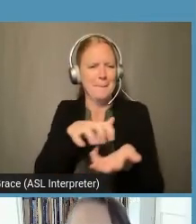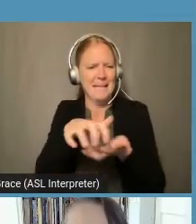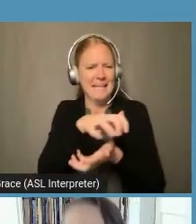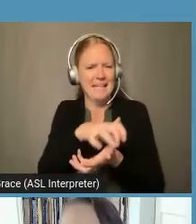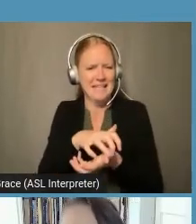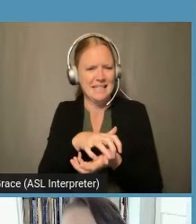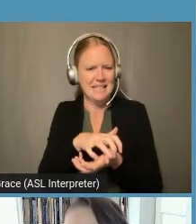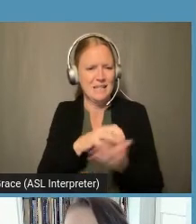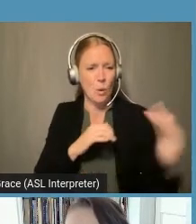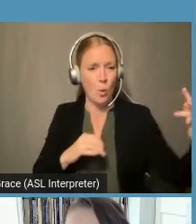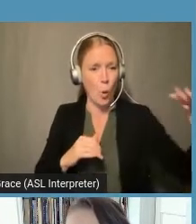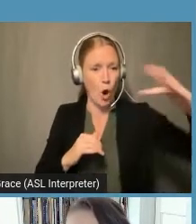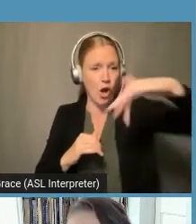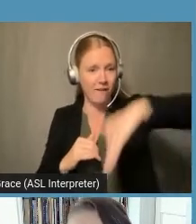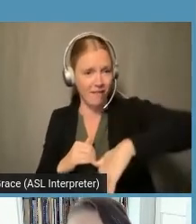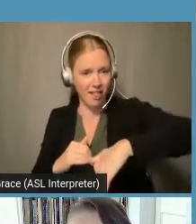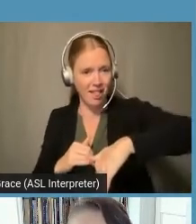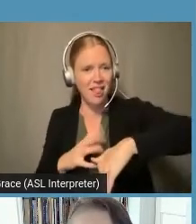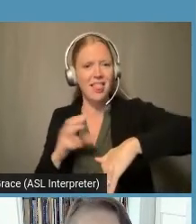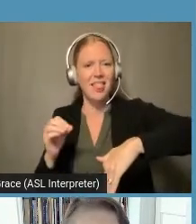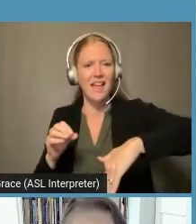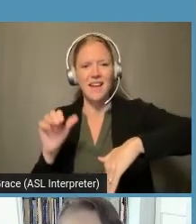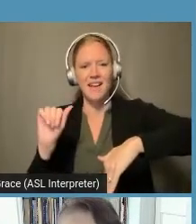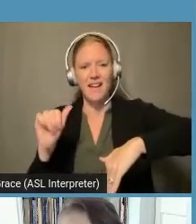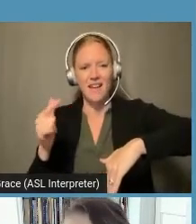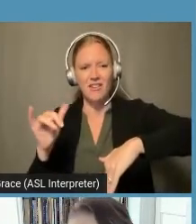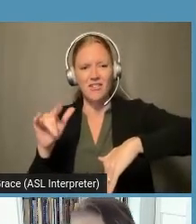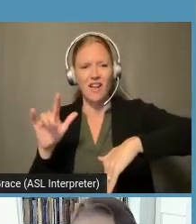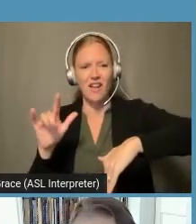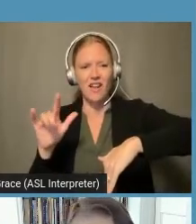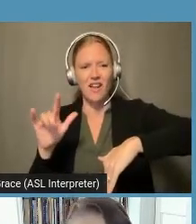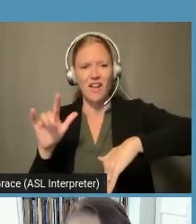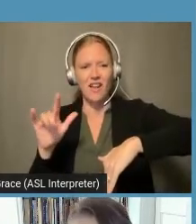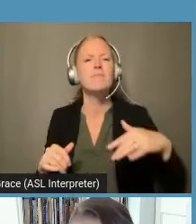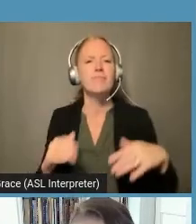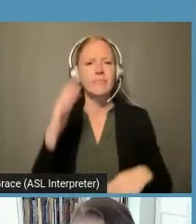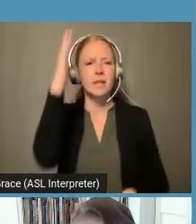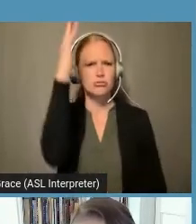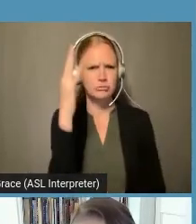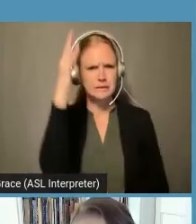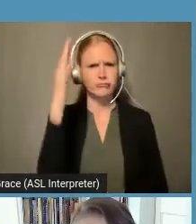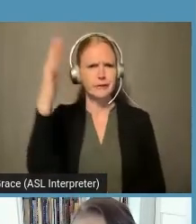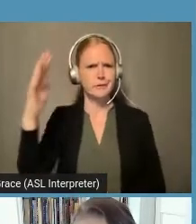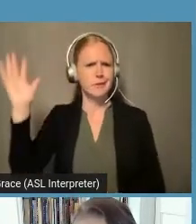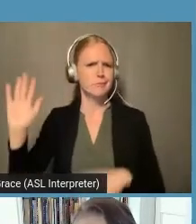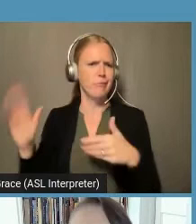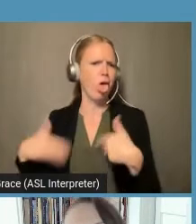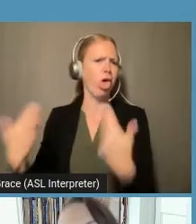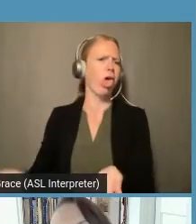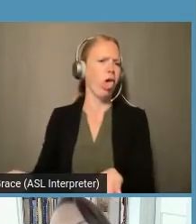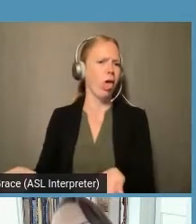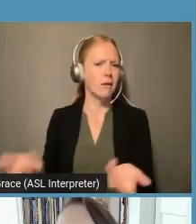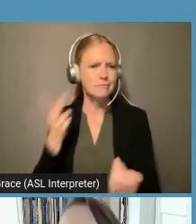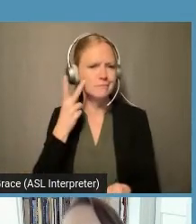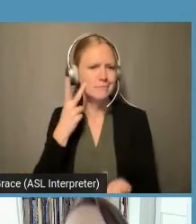doing a small, medium, or large size project, and I've done that just based on page number of